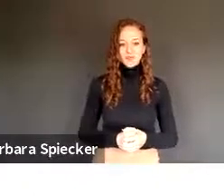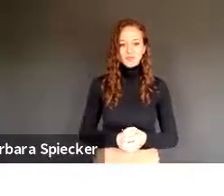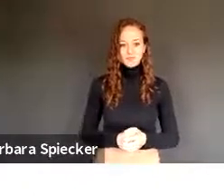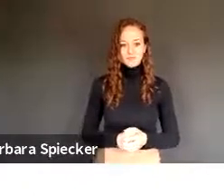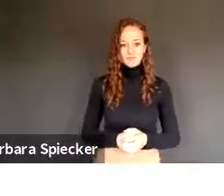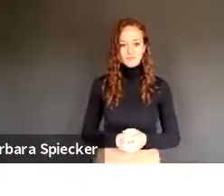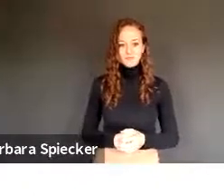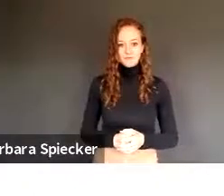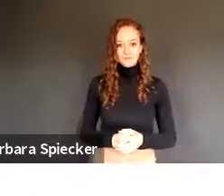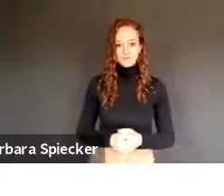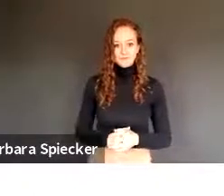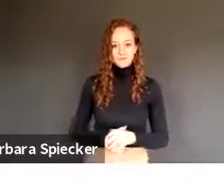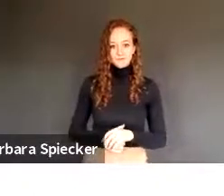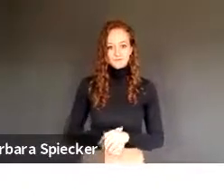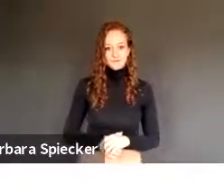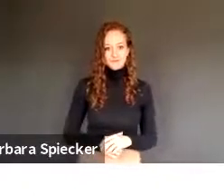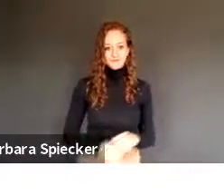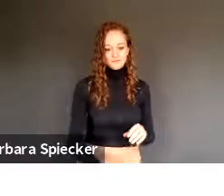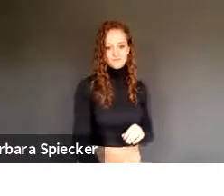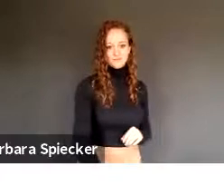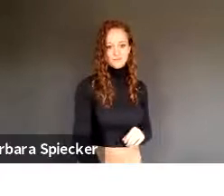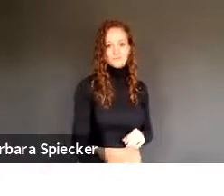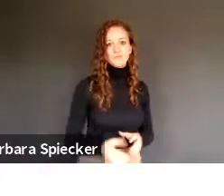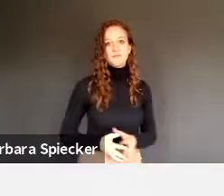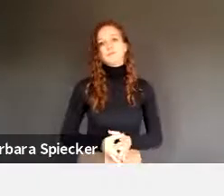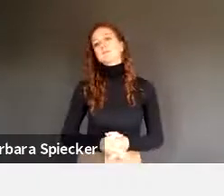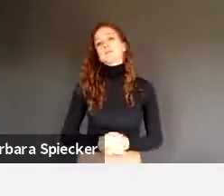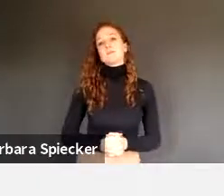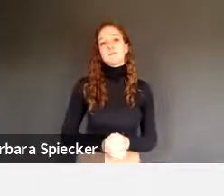the unshaded herbivore present treatment.